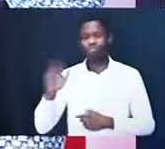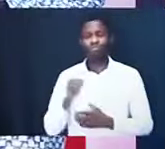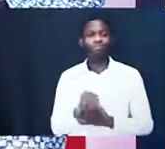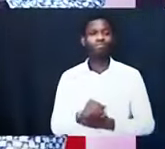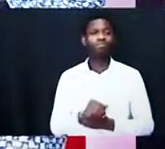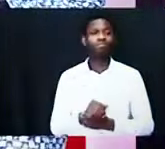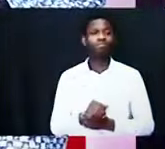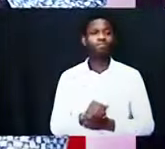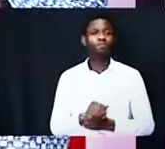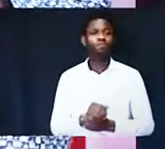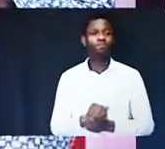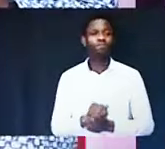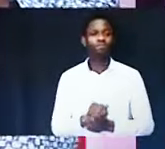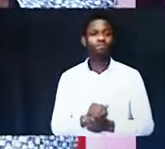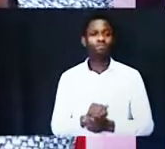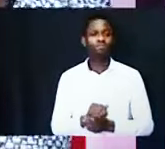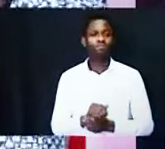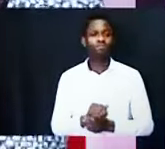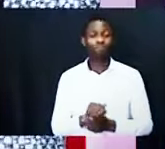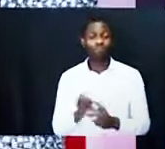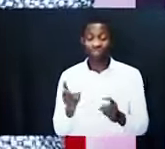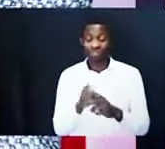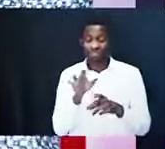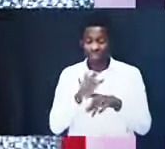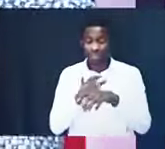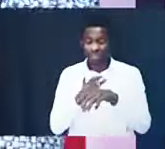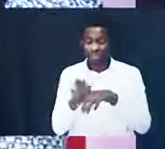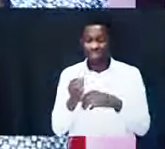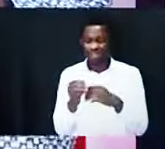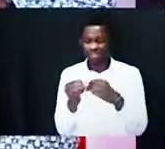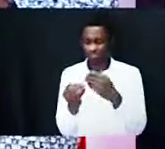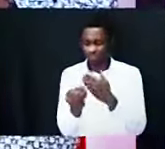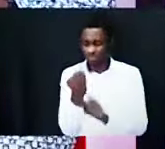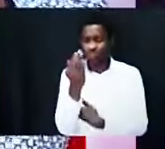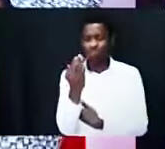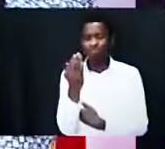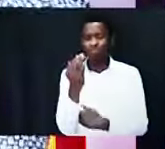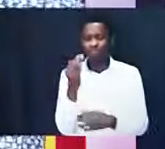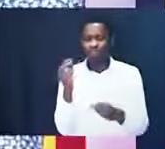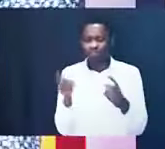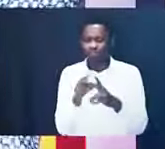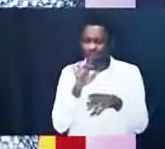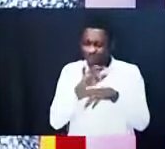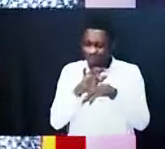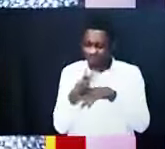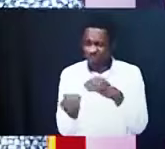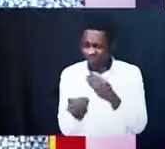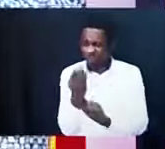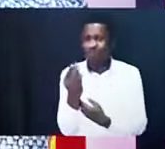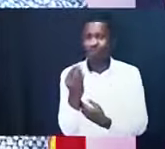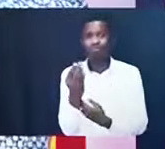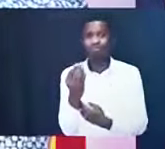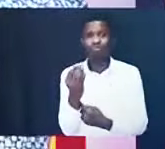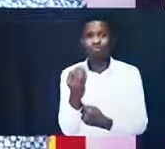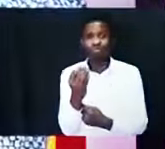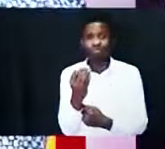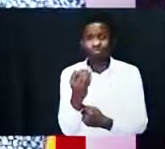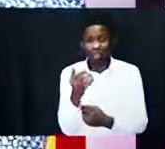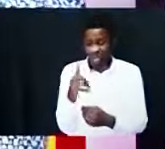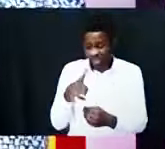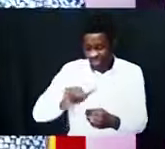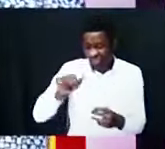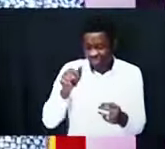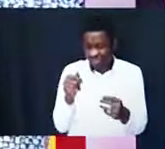35. Very early in the morning. Very early in the morning. While it was